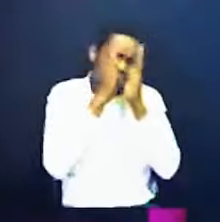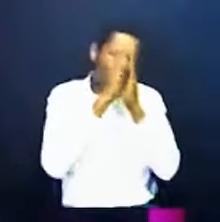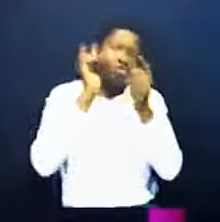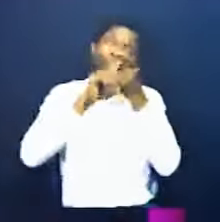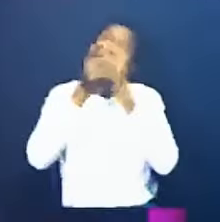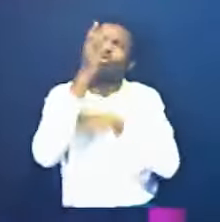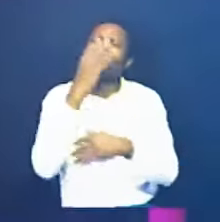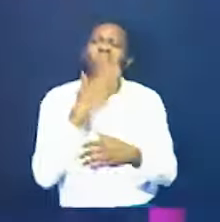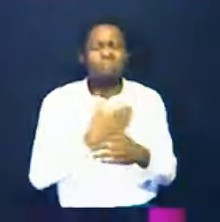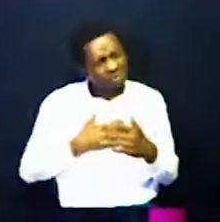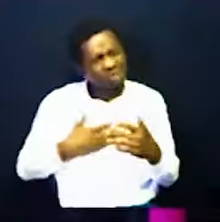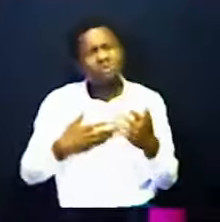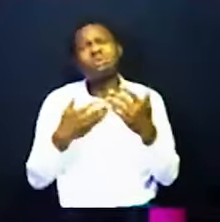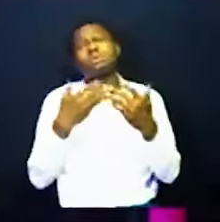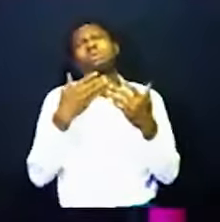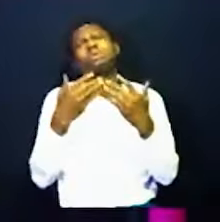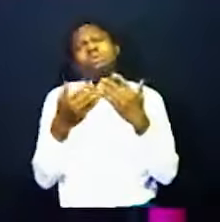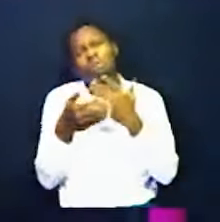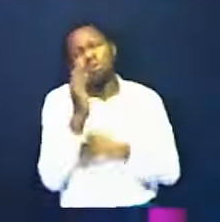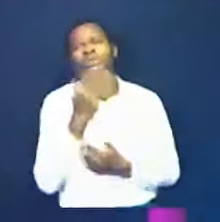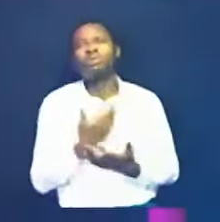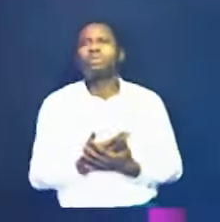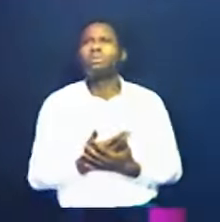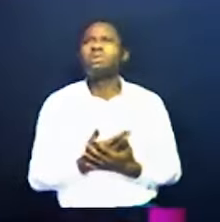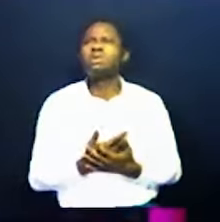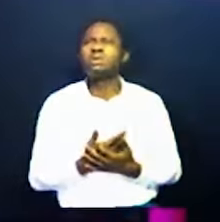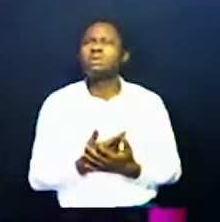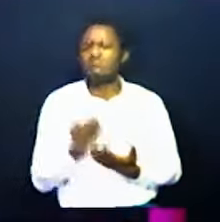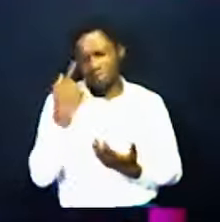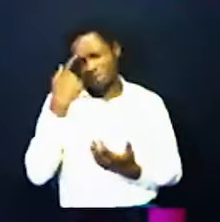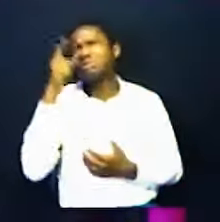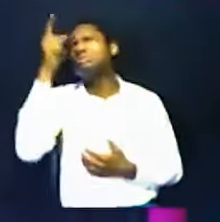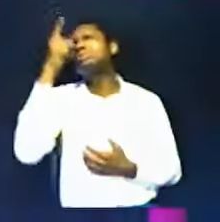God, I thought you said you are the